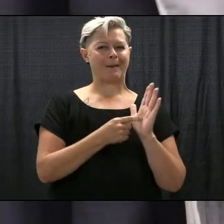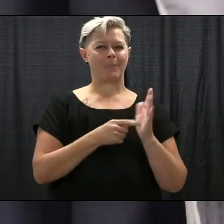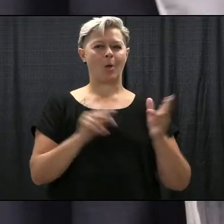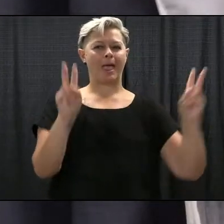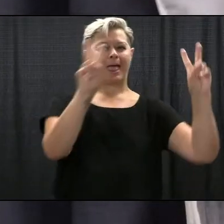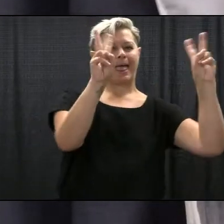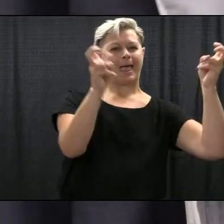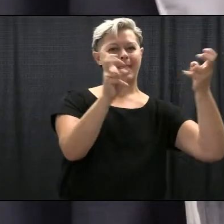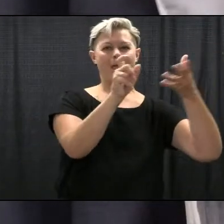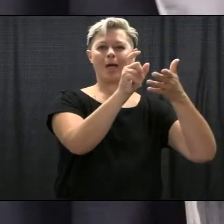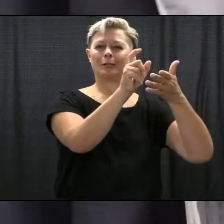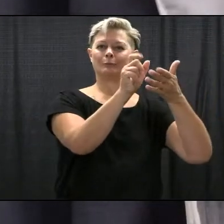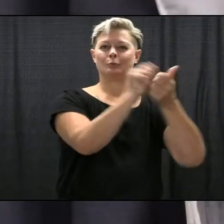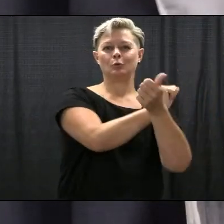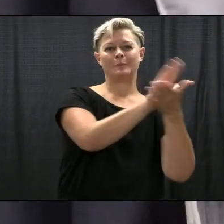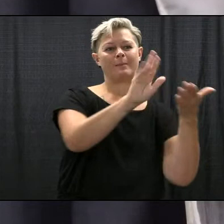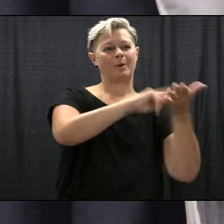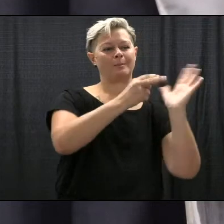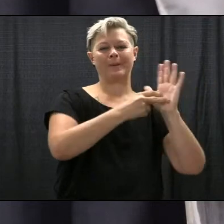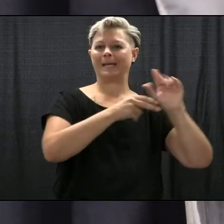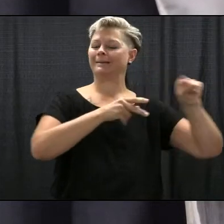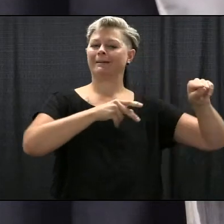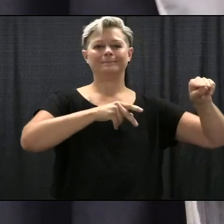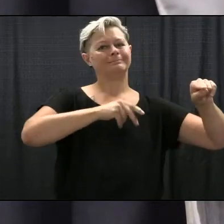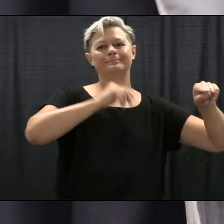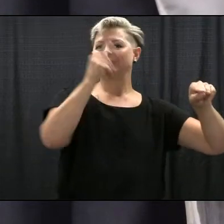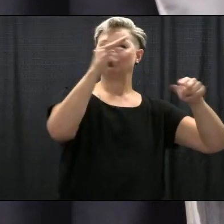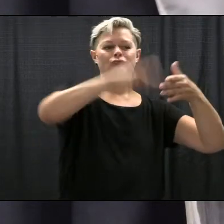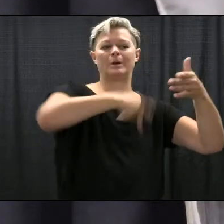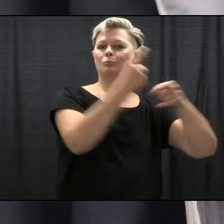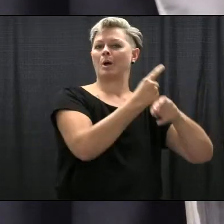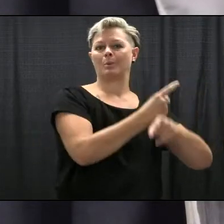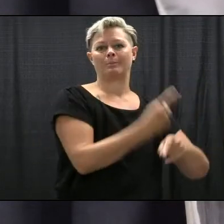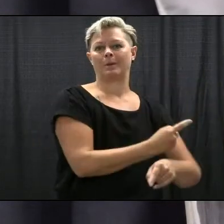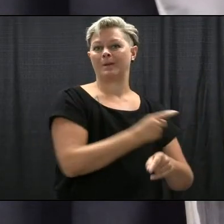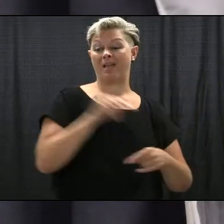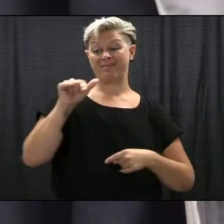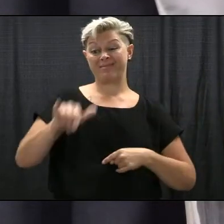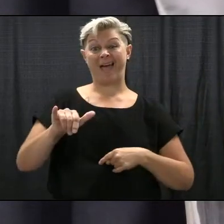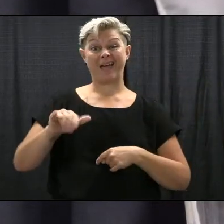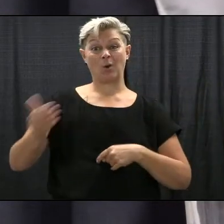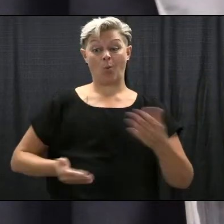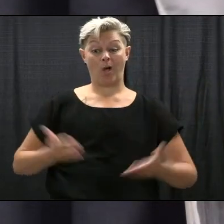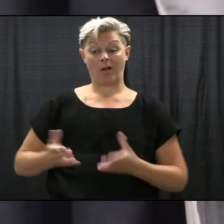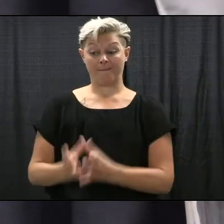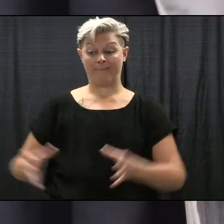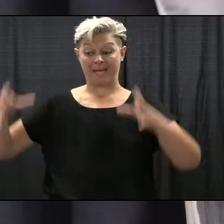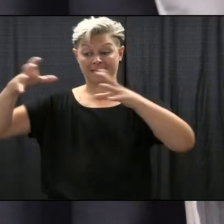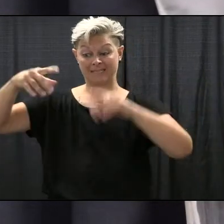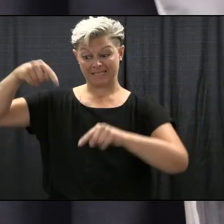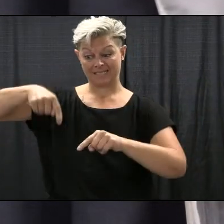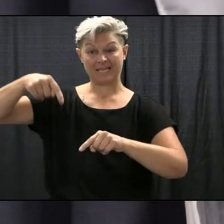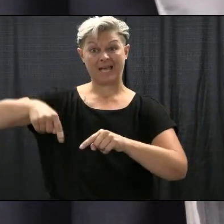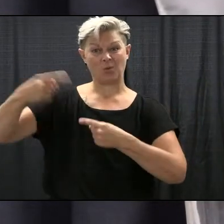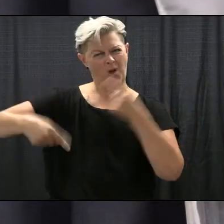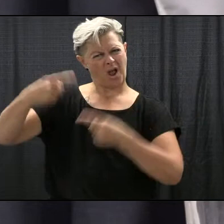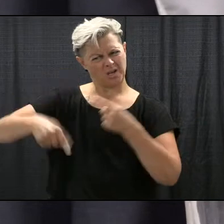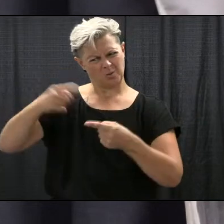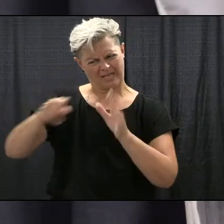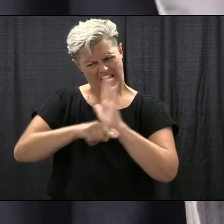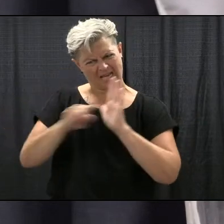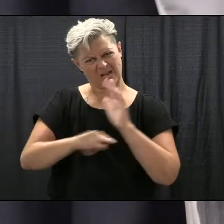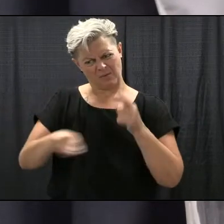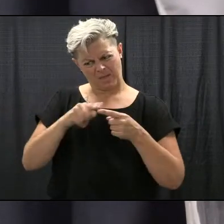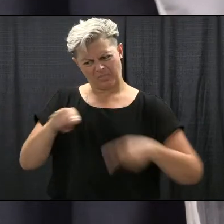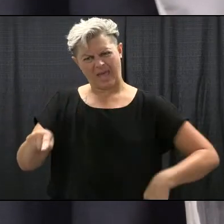the article that they were headlining. That was nothing at all of any substance. If that's all you've got to argue about, you really